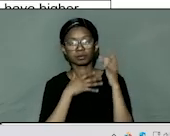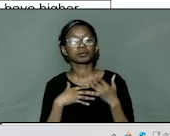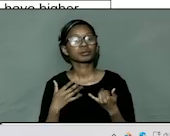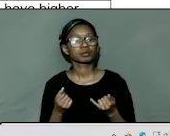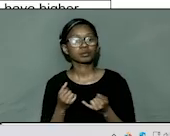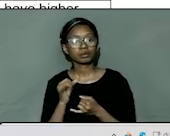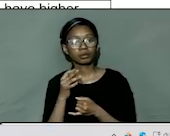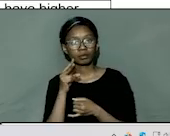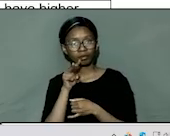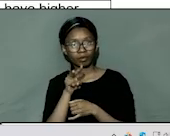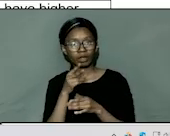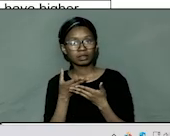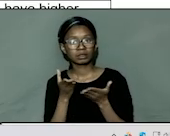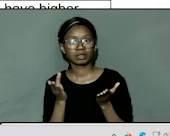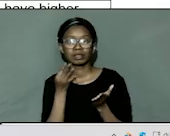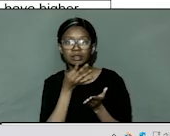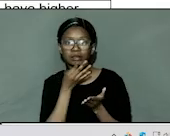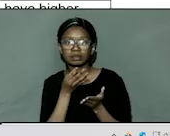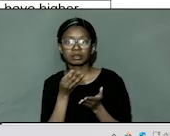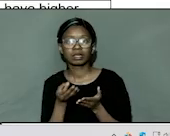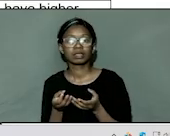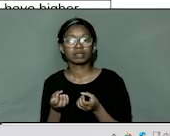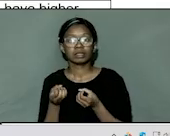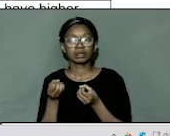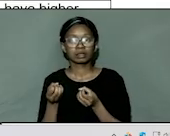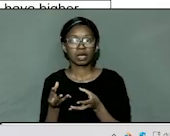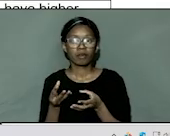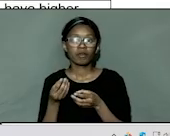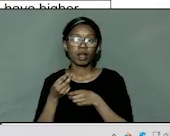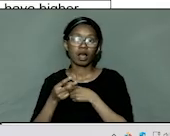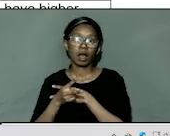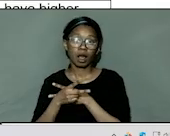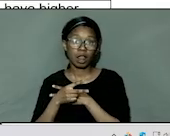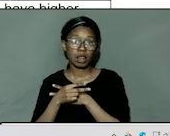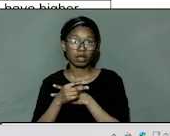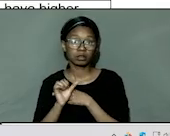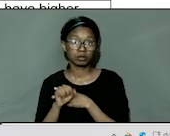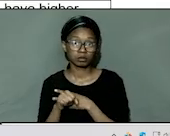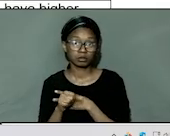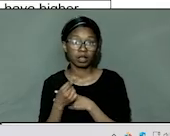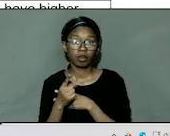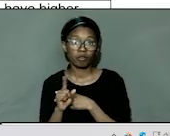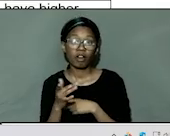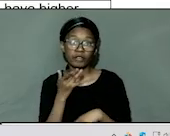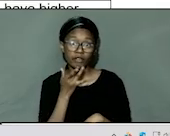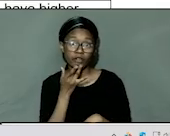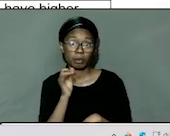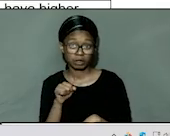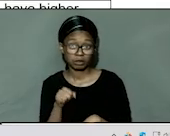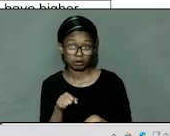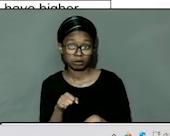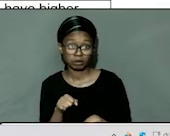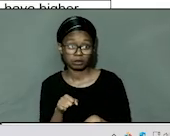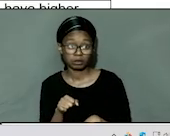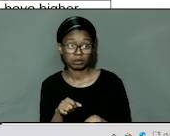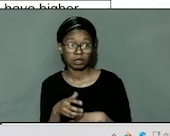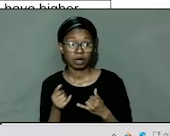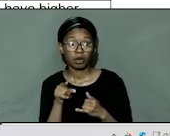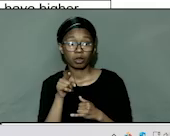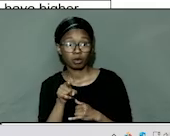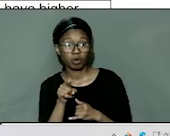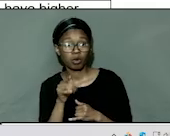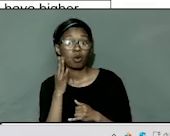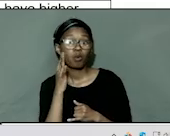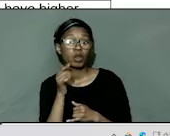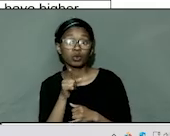it just say it passed the allele again for the favorable. Again, when you